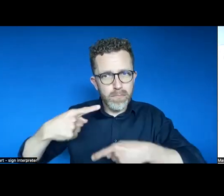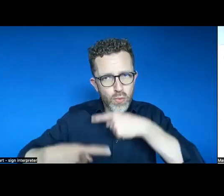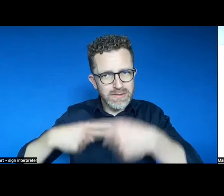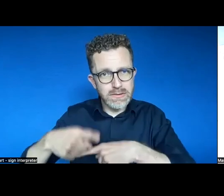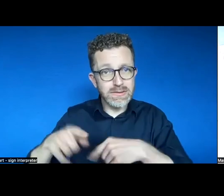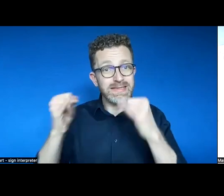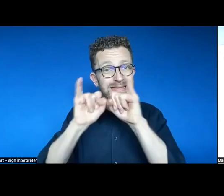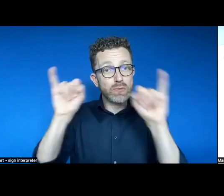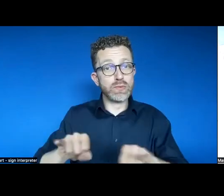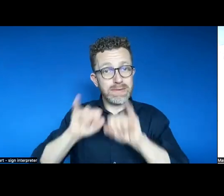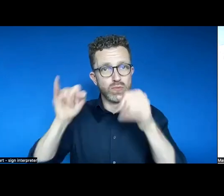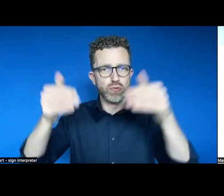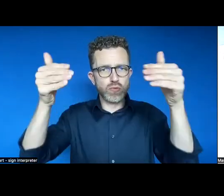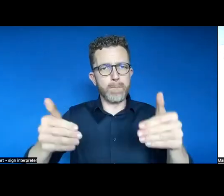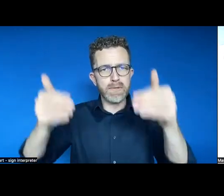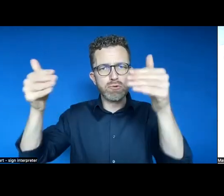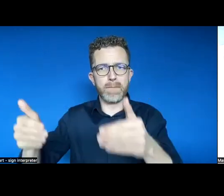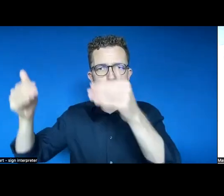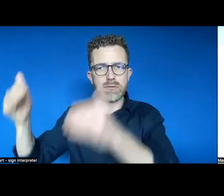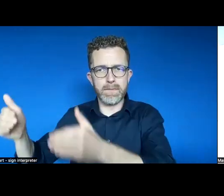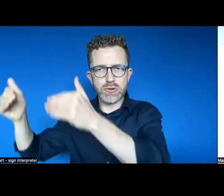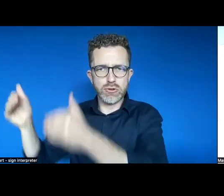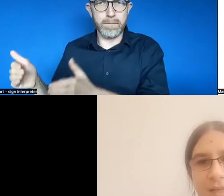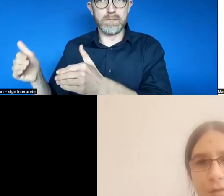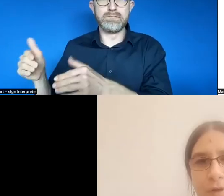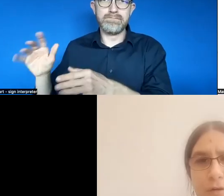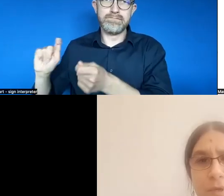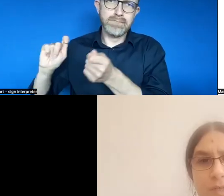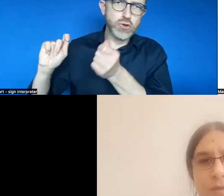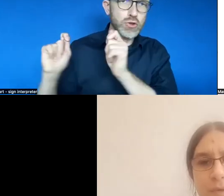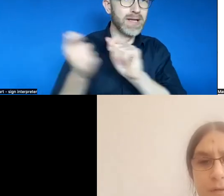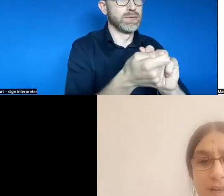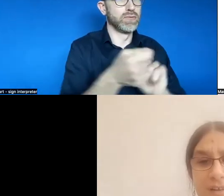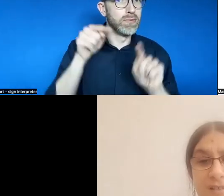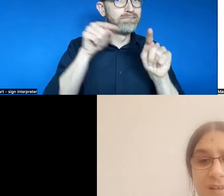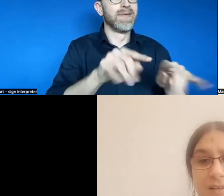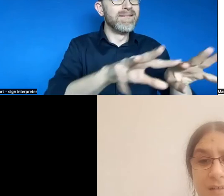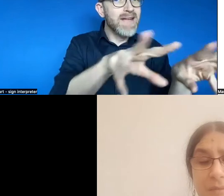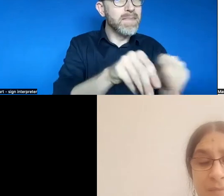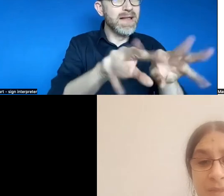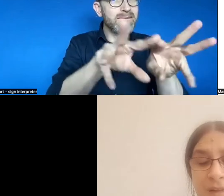on national and international level. Thank you very much, Maria.